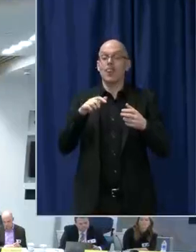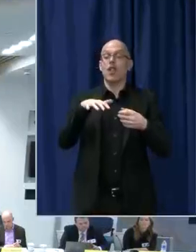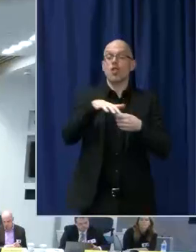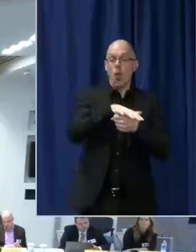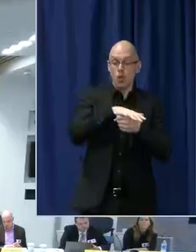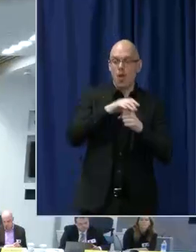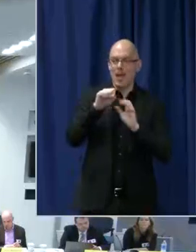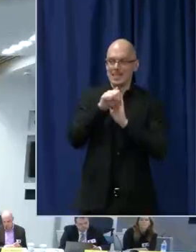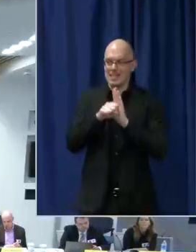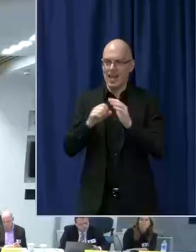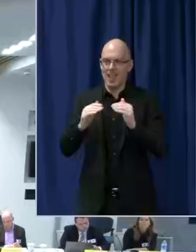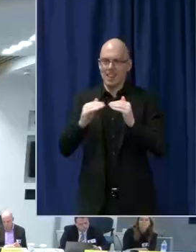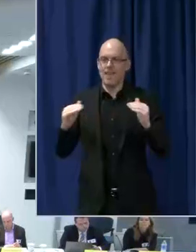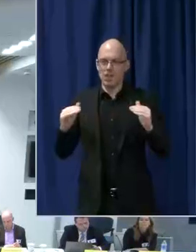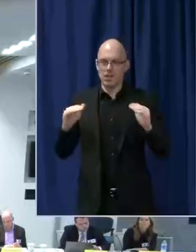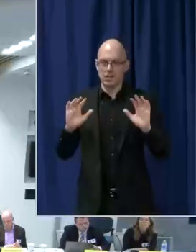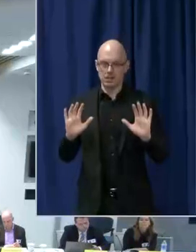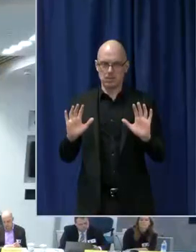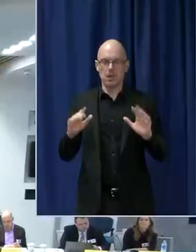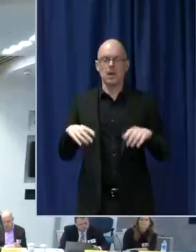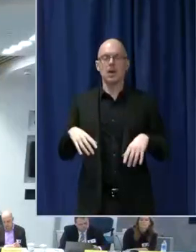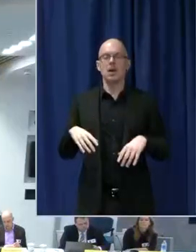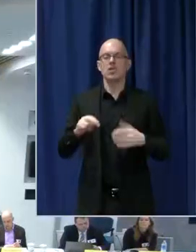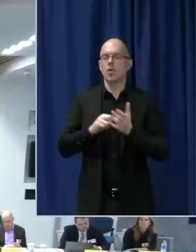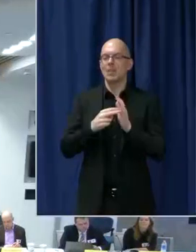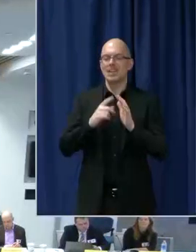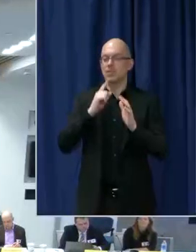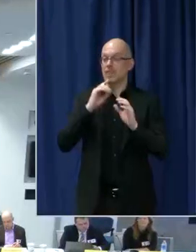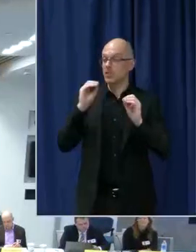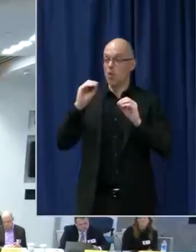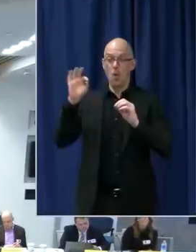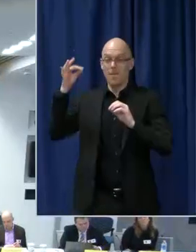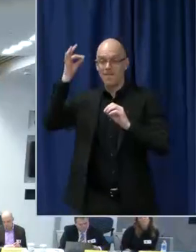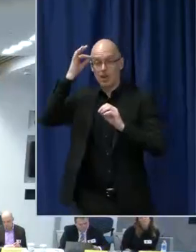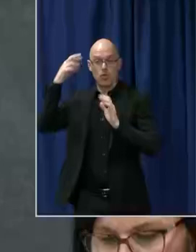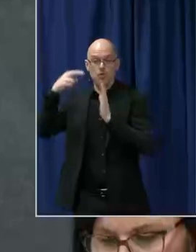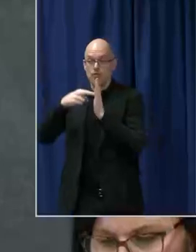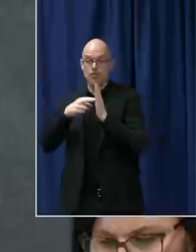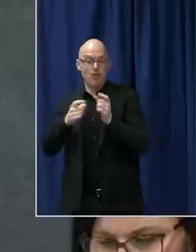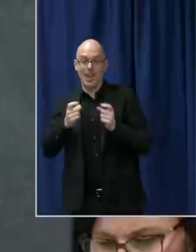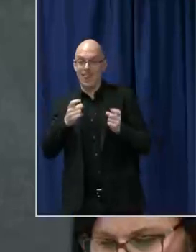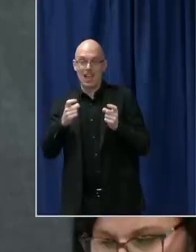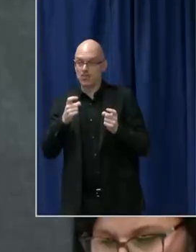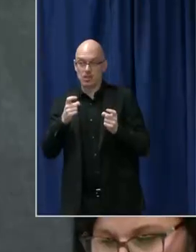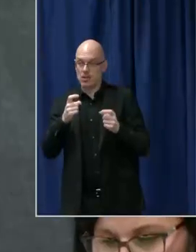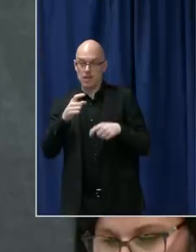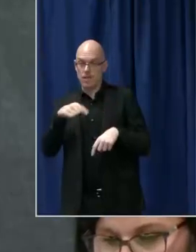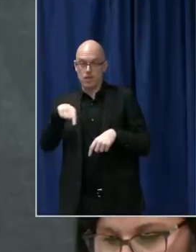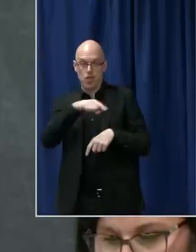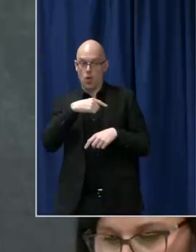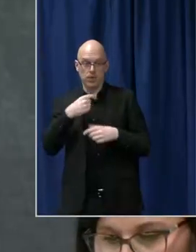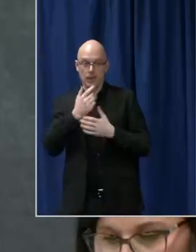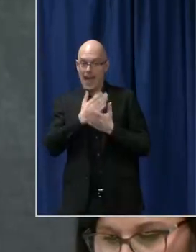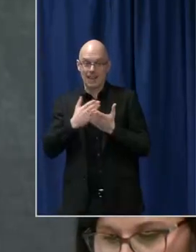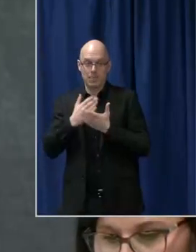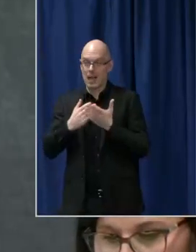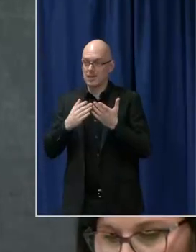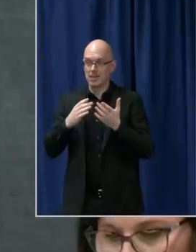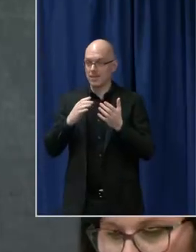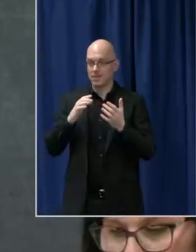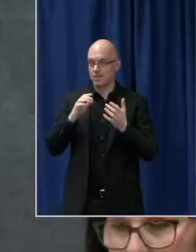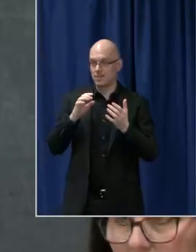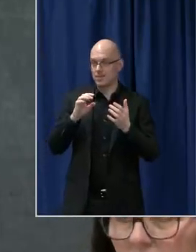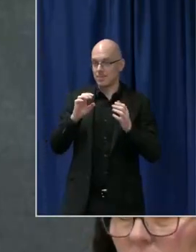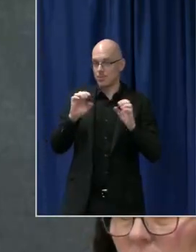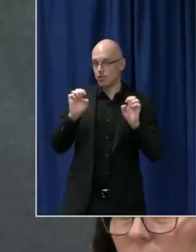So there is not federal regulation of these aspects of emergency medical services.